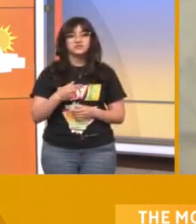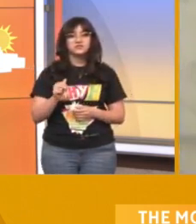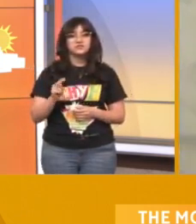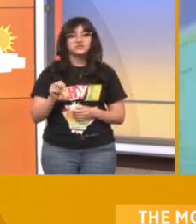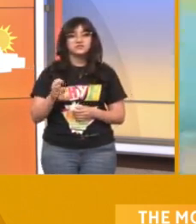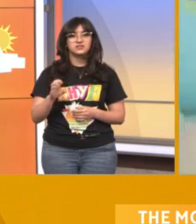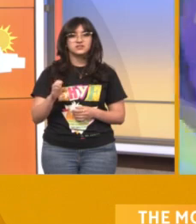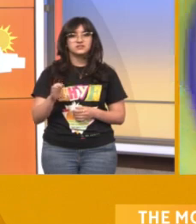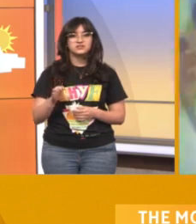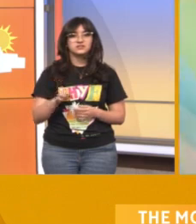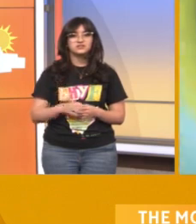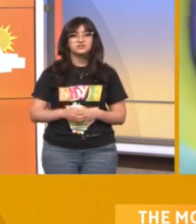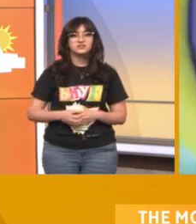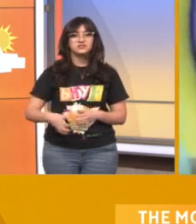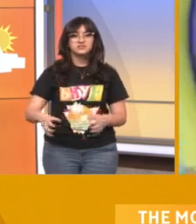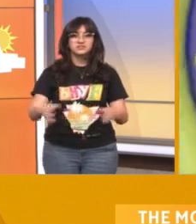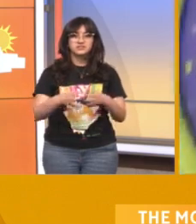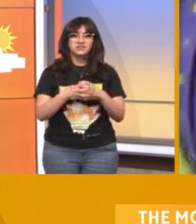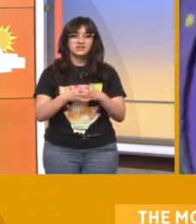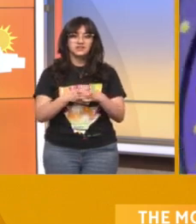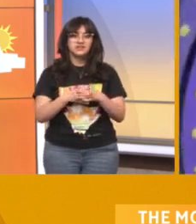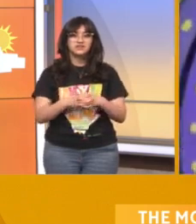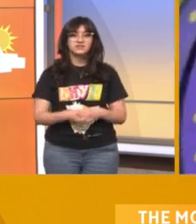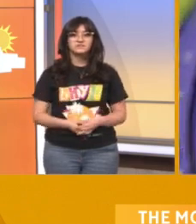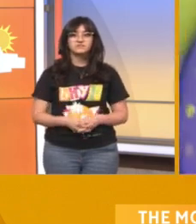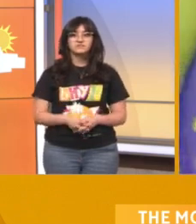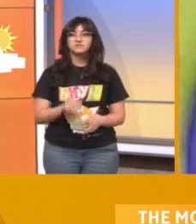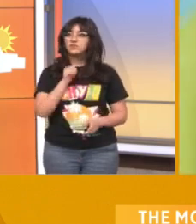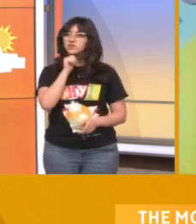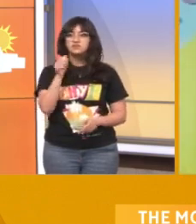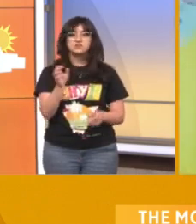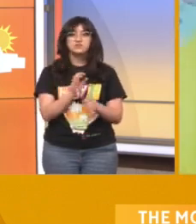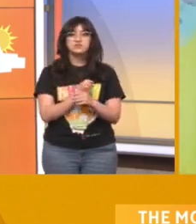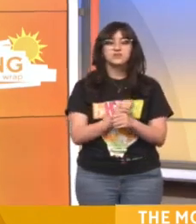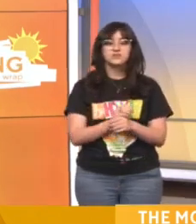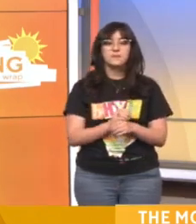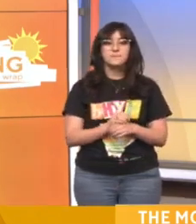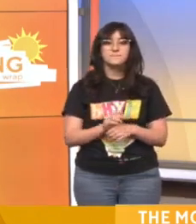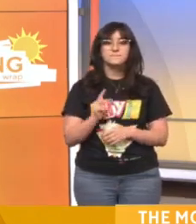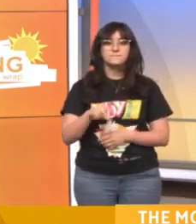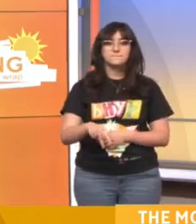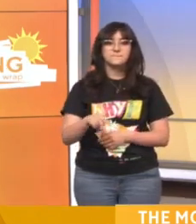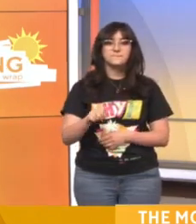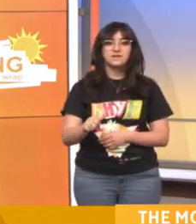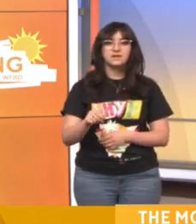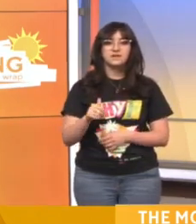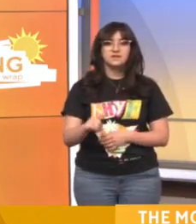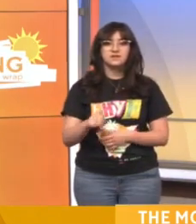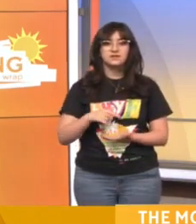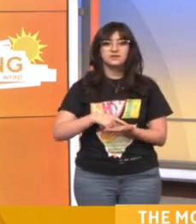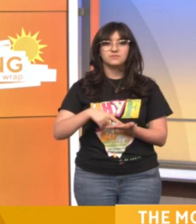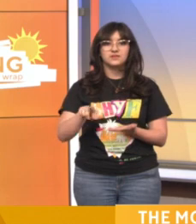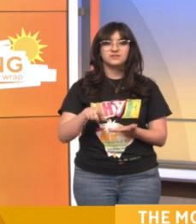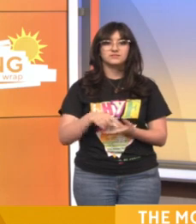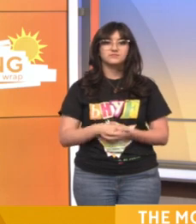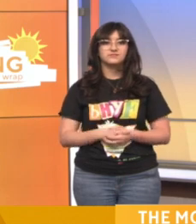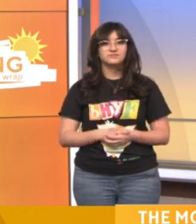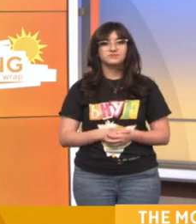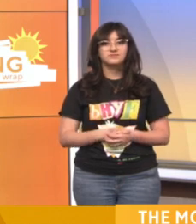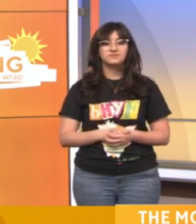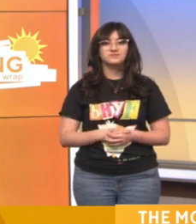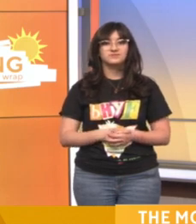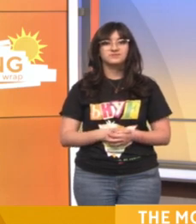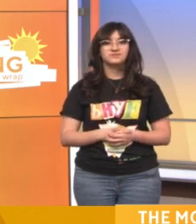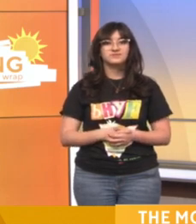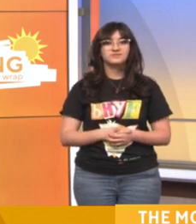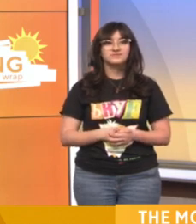and hang out and something that they don't have to pay for. Well, you know what? On that note, I want to give the opportunity right now to